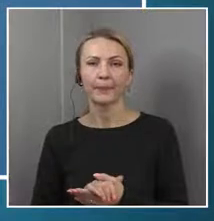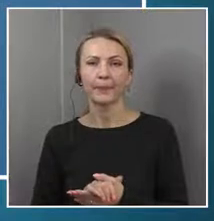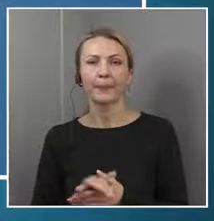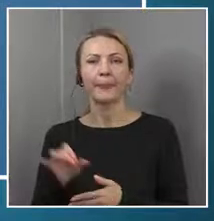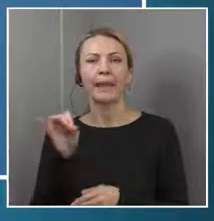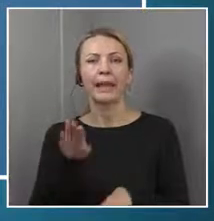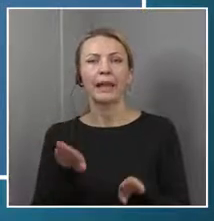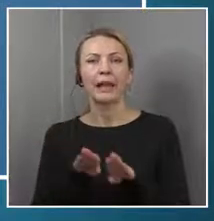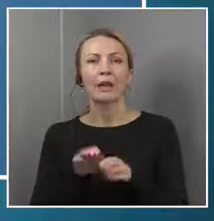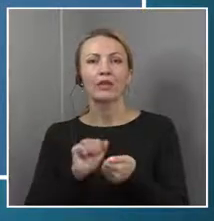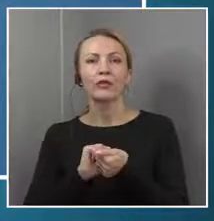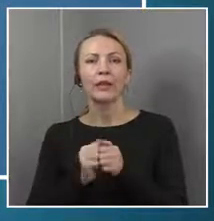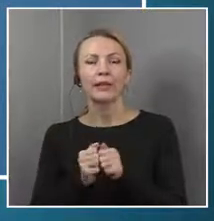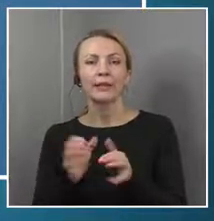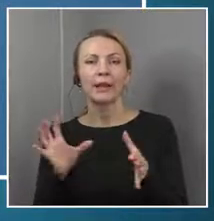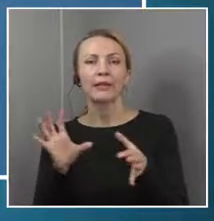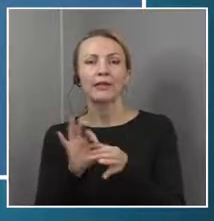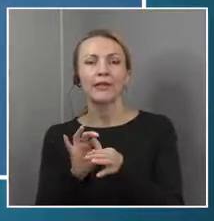houses.